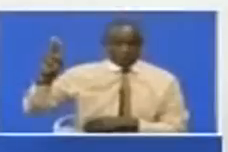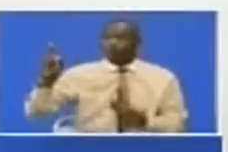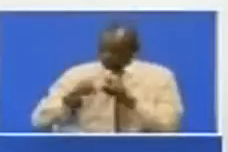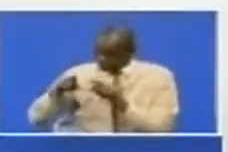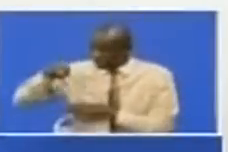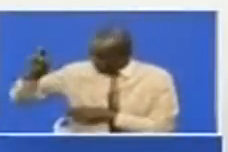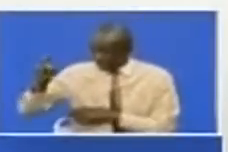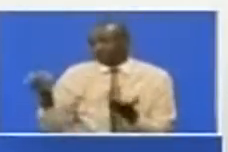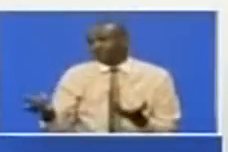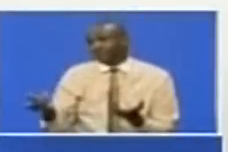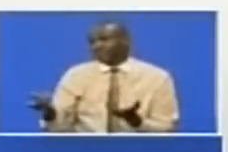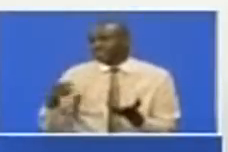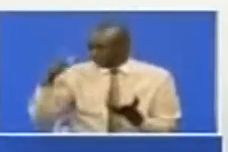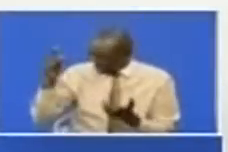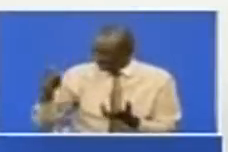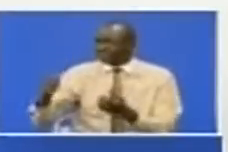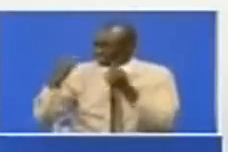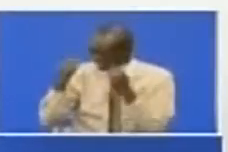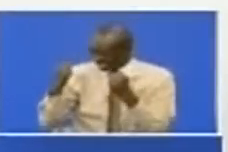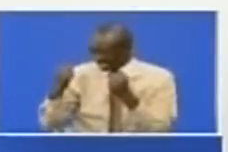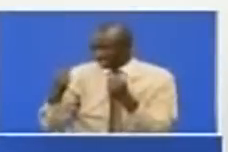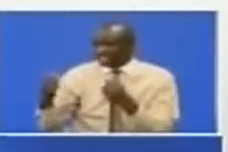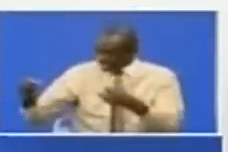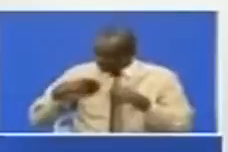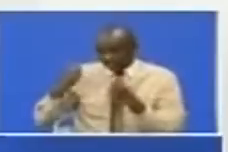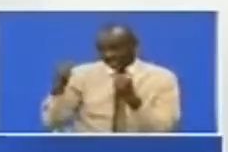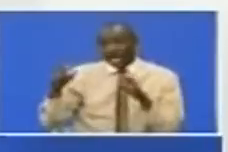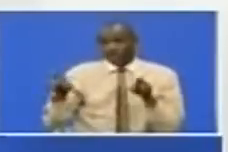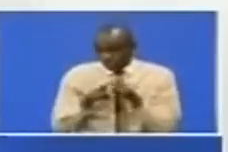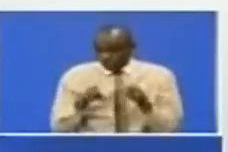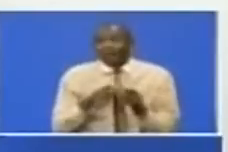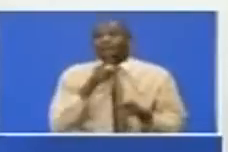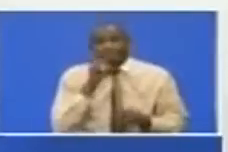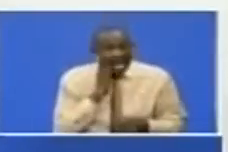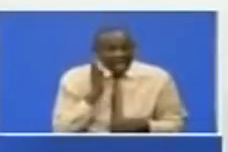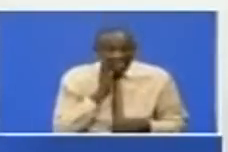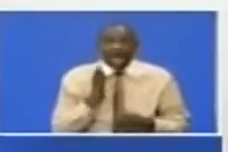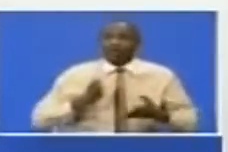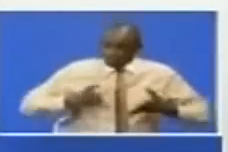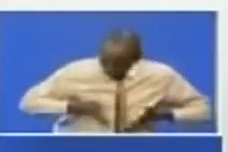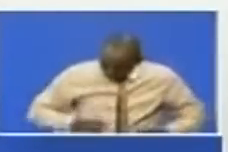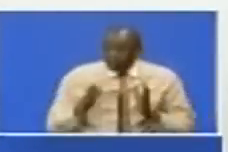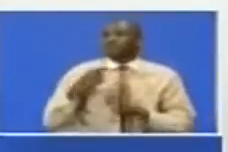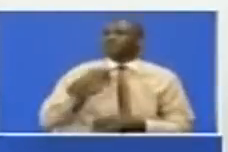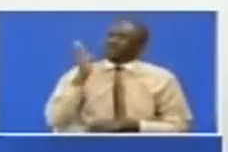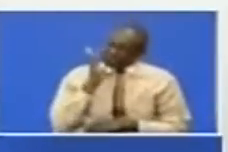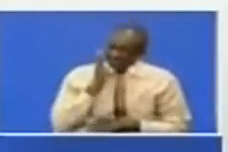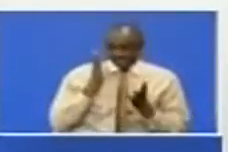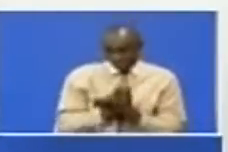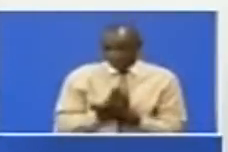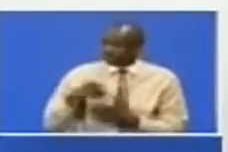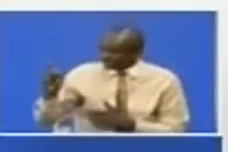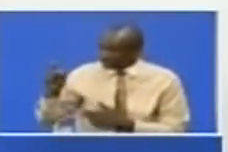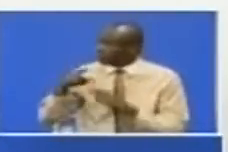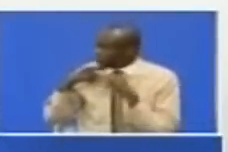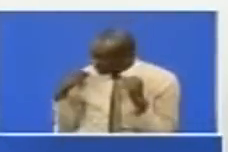a pillar of strength. Right. And also my biological mother, Reverend Esther Wanjiro, who is also a pastor. Mm-hmm.